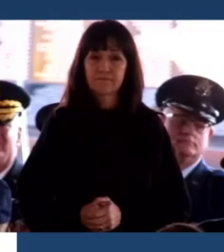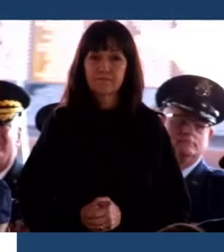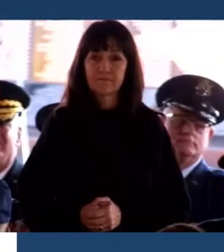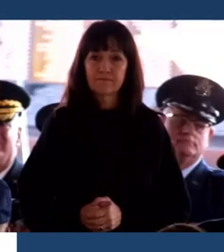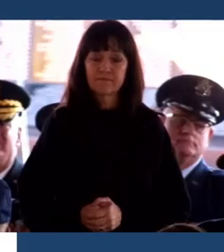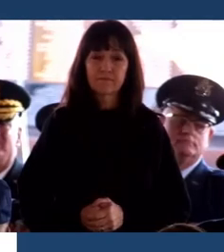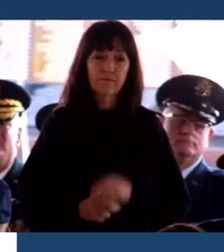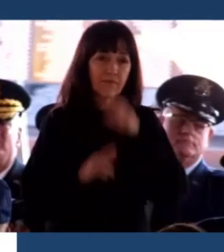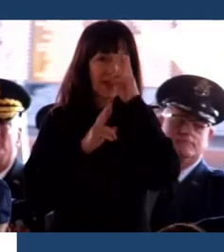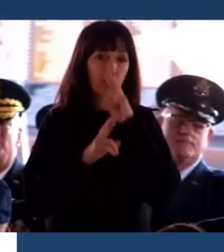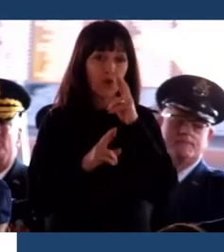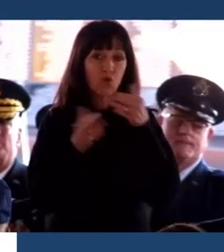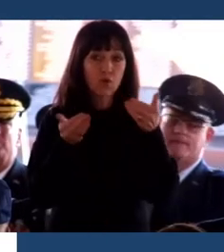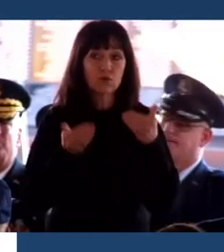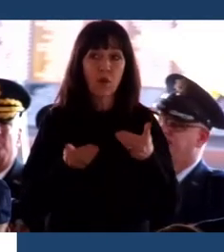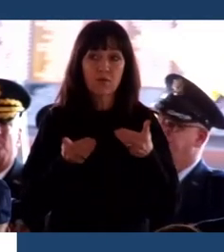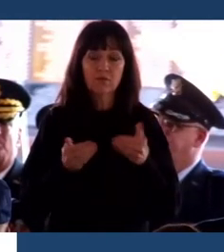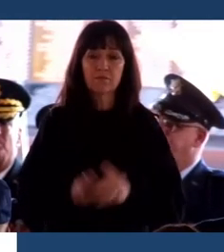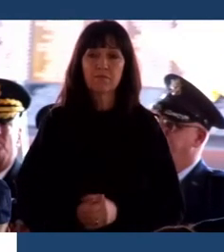Heroes Welcome.